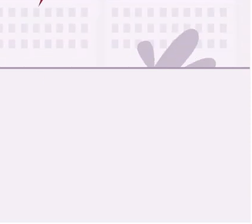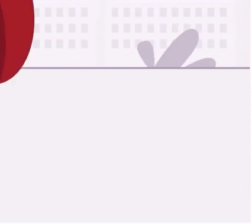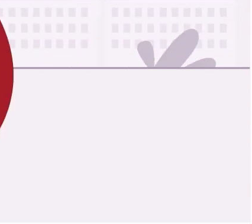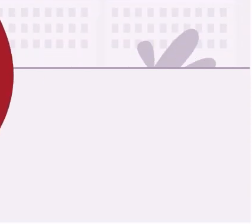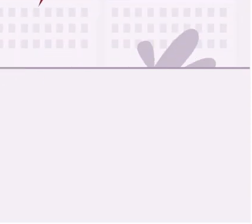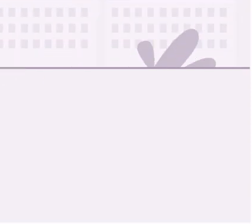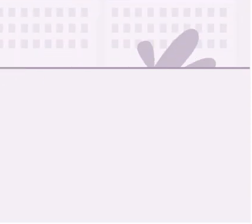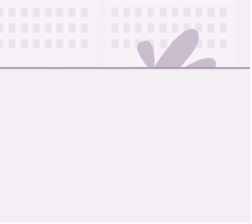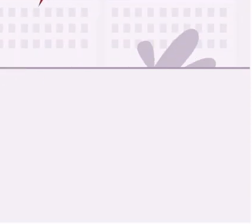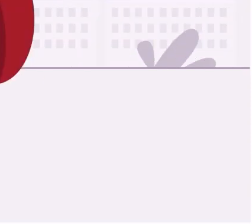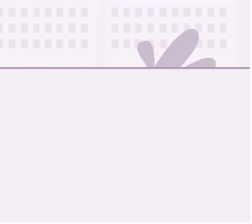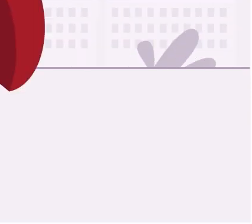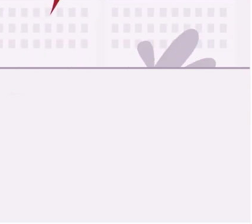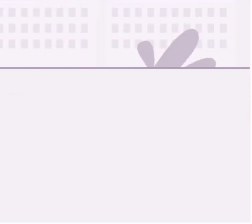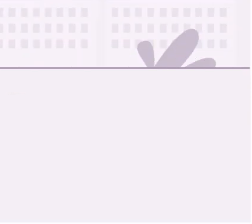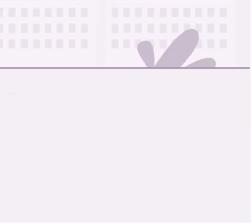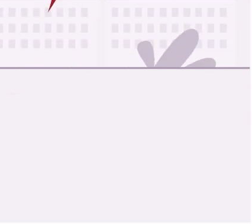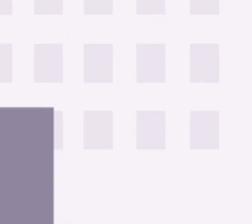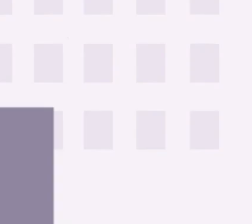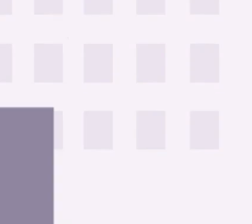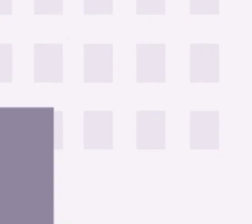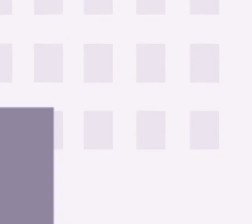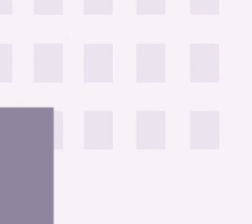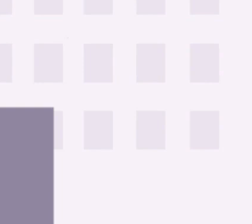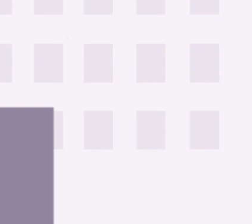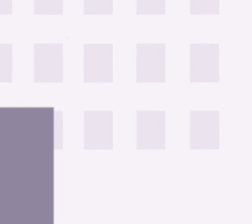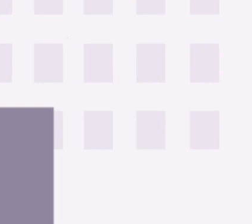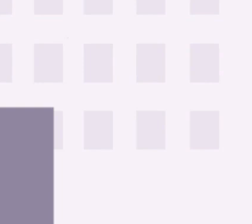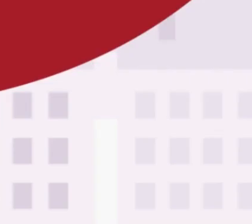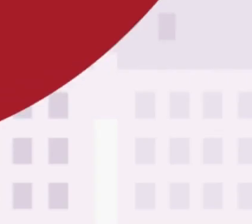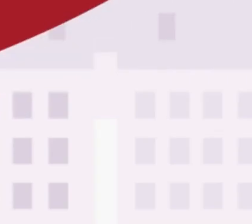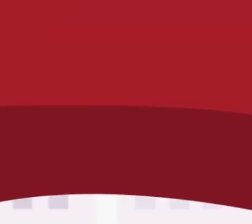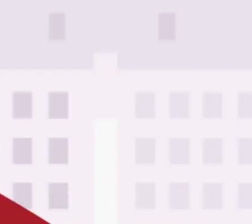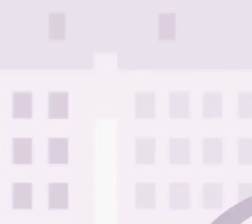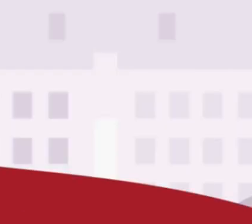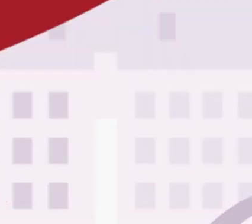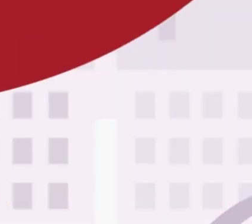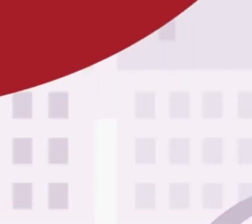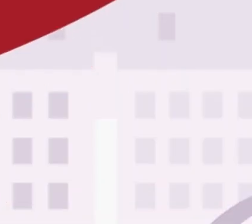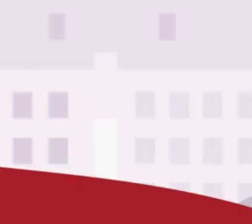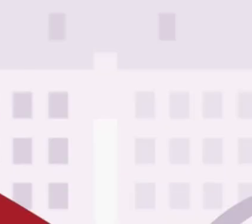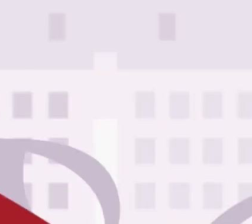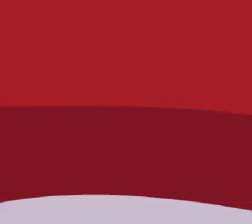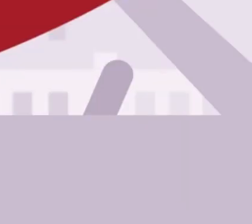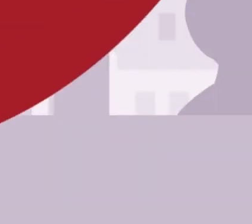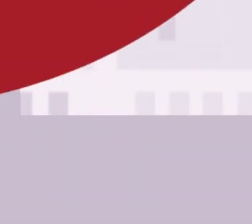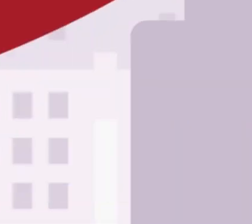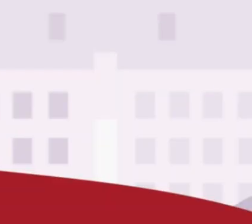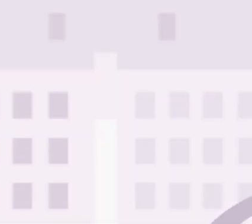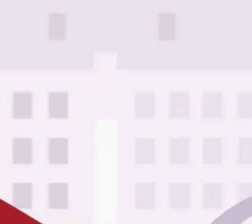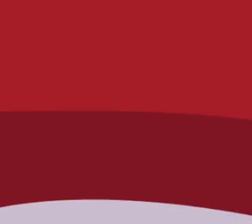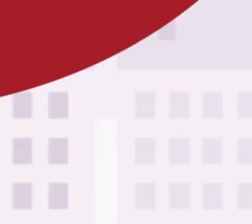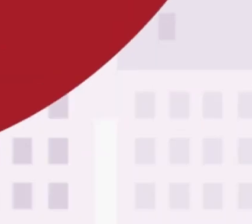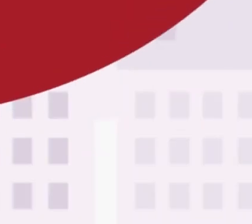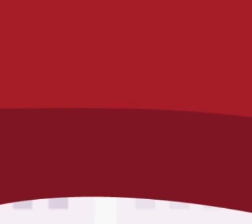of participation. It can fix that. My cap of what? Your rights. They're your superpowers. Your cape